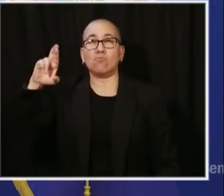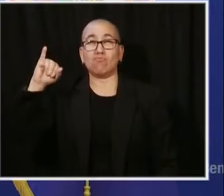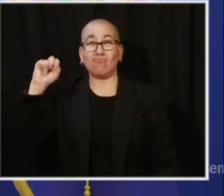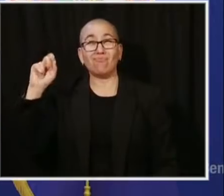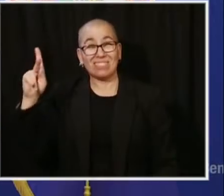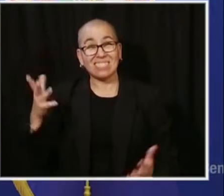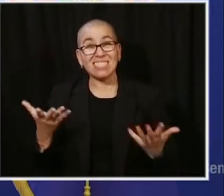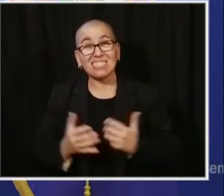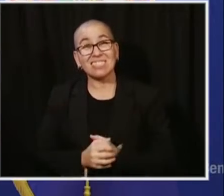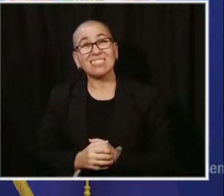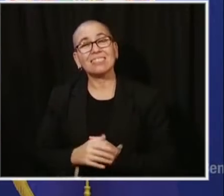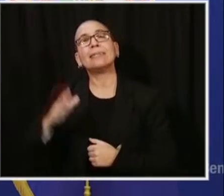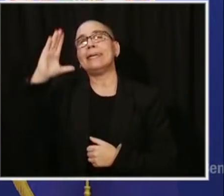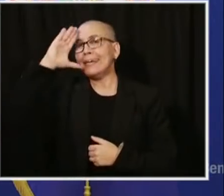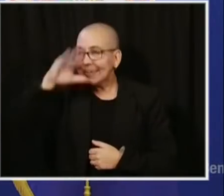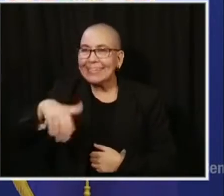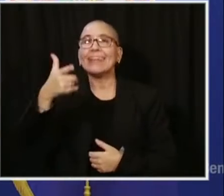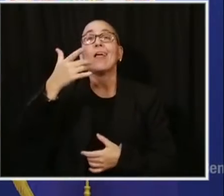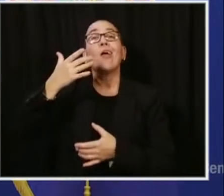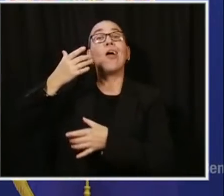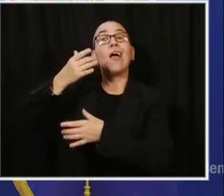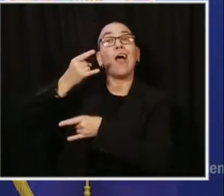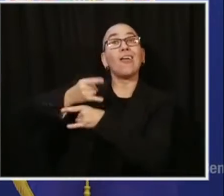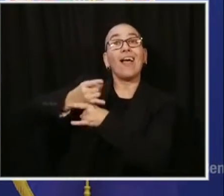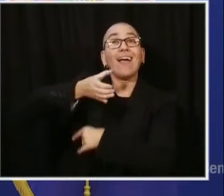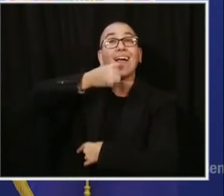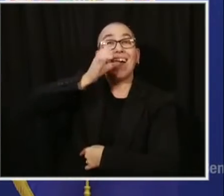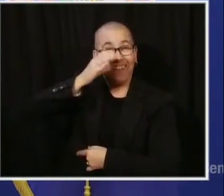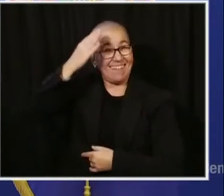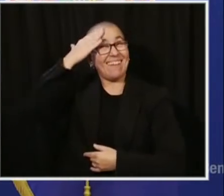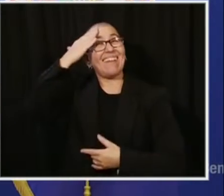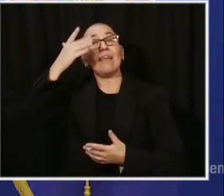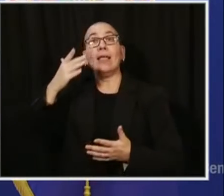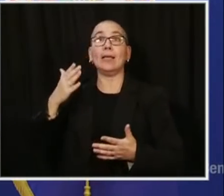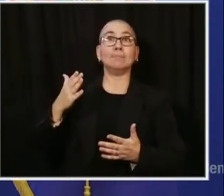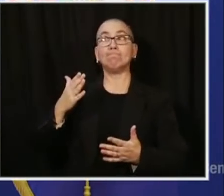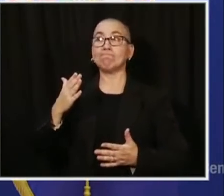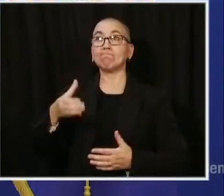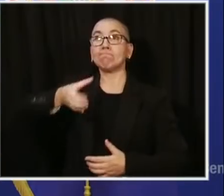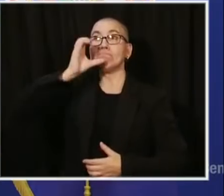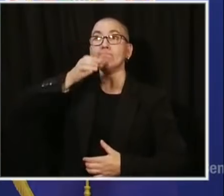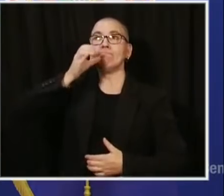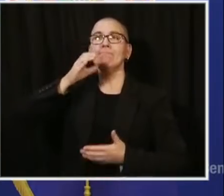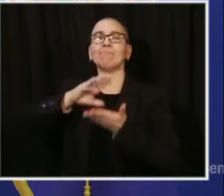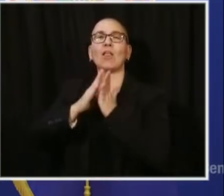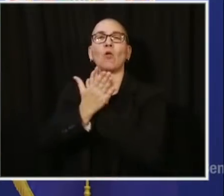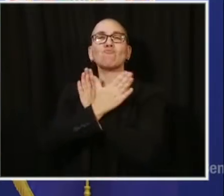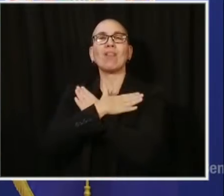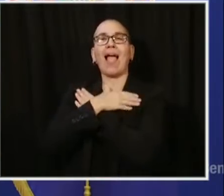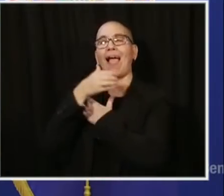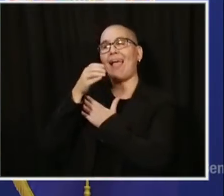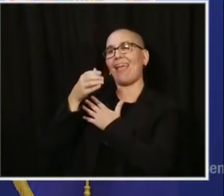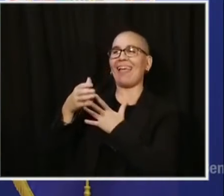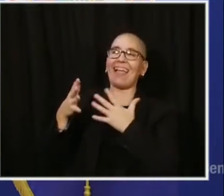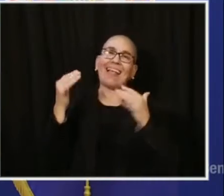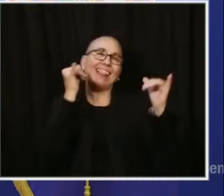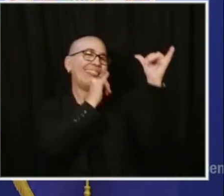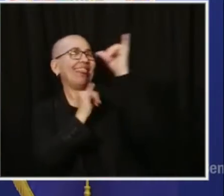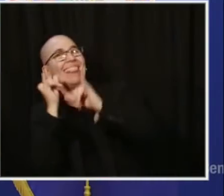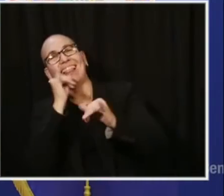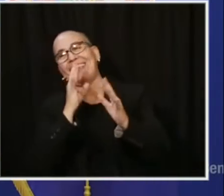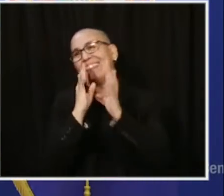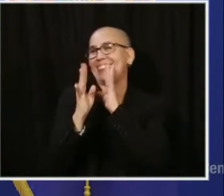alcohol lowers inhibitions, social distancing, night wears on. I want to be clear. It's certainly not our intention